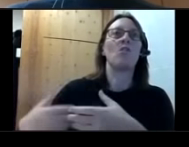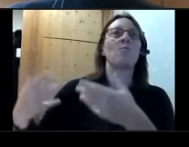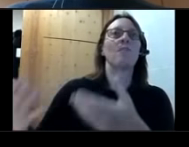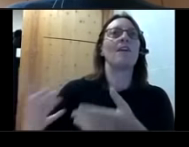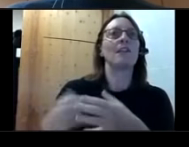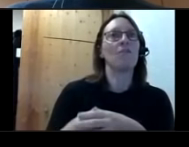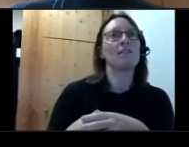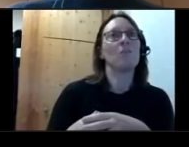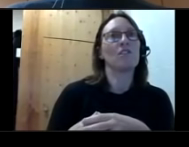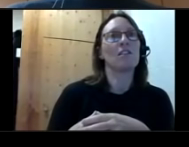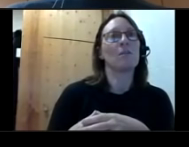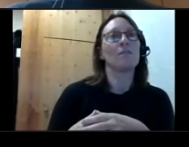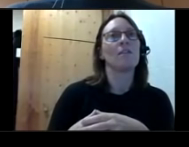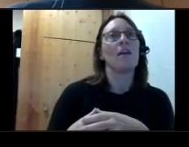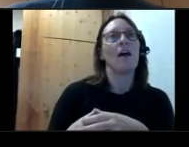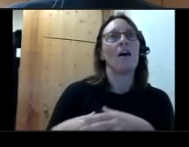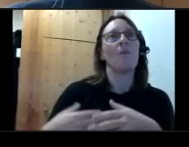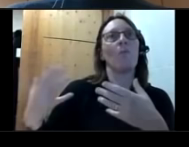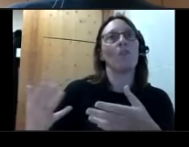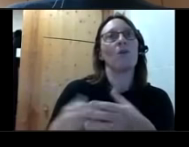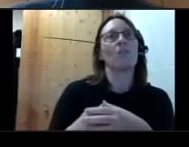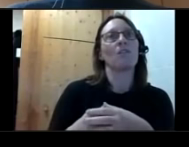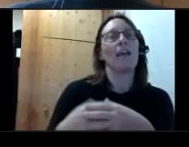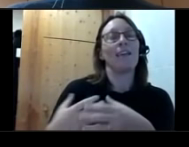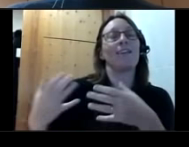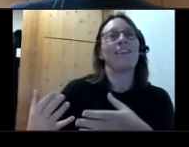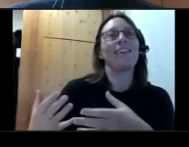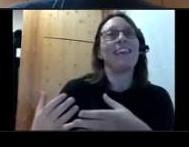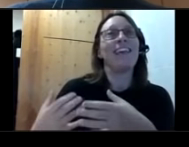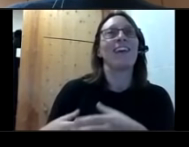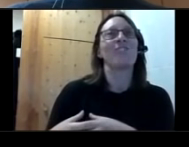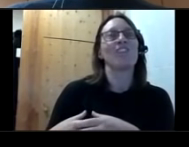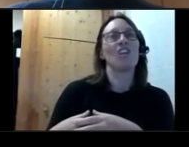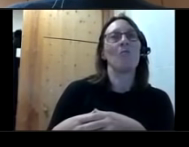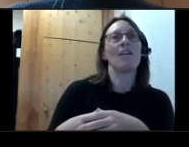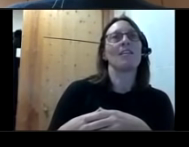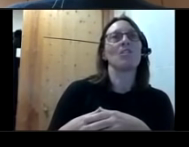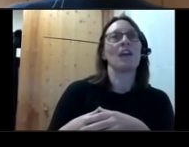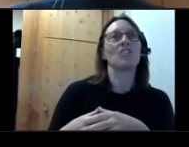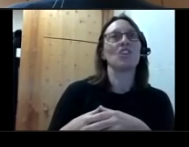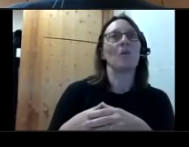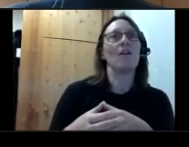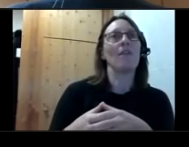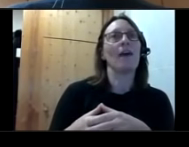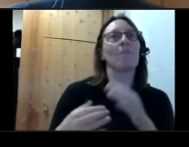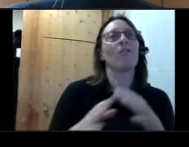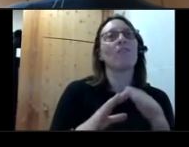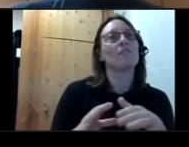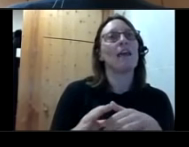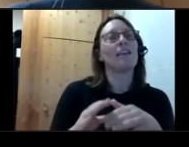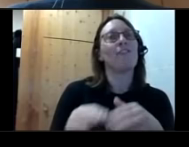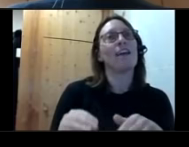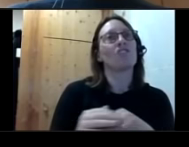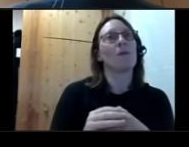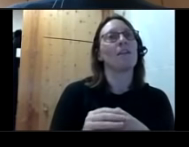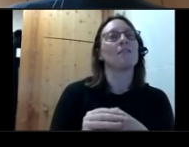of not providing a reasonable adjustment, and what the Equality and Human Rights Commission can do around that. But there isn't